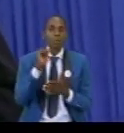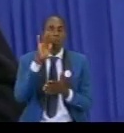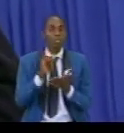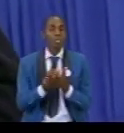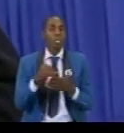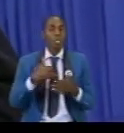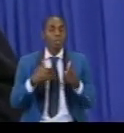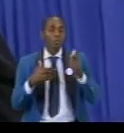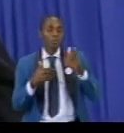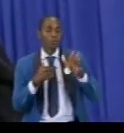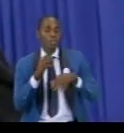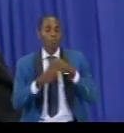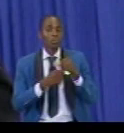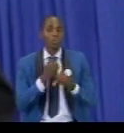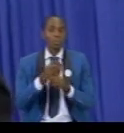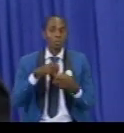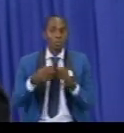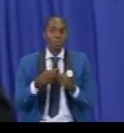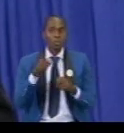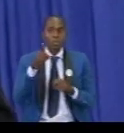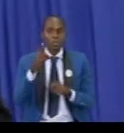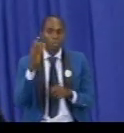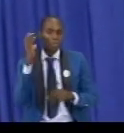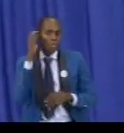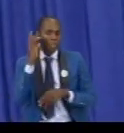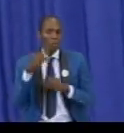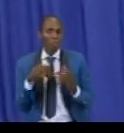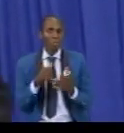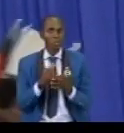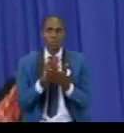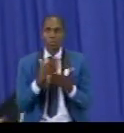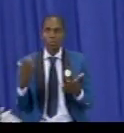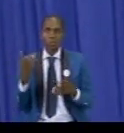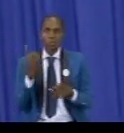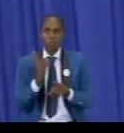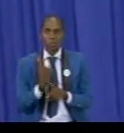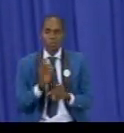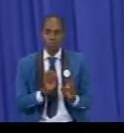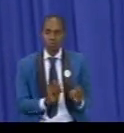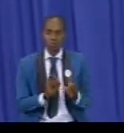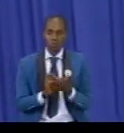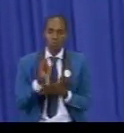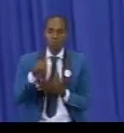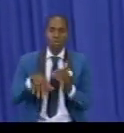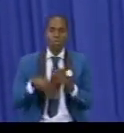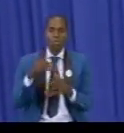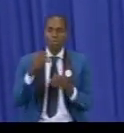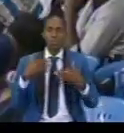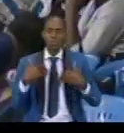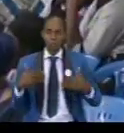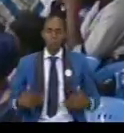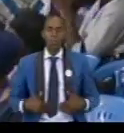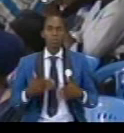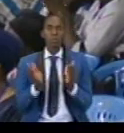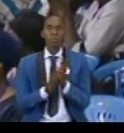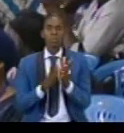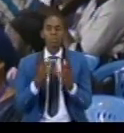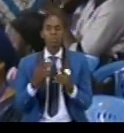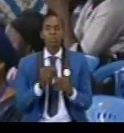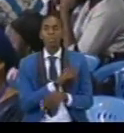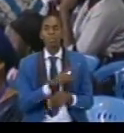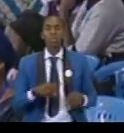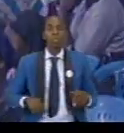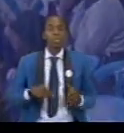father is mentioning it and listening to the testimony, something just jumped out from my body. Pray, Master Jesus. This